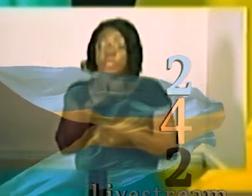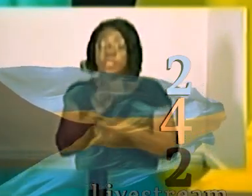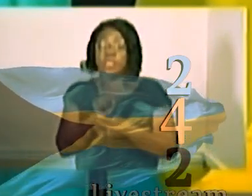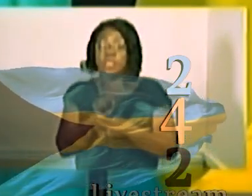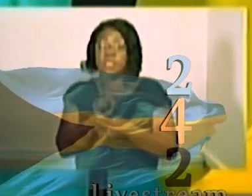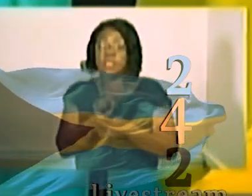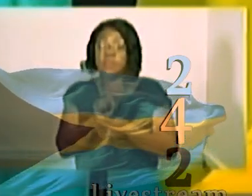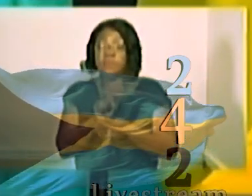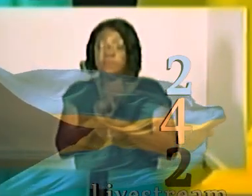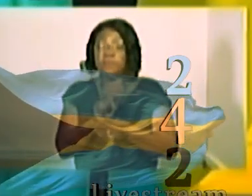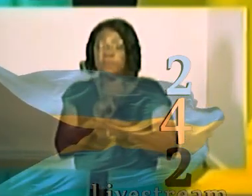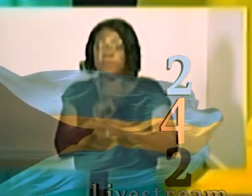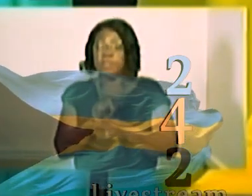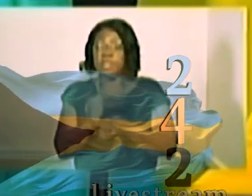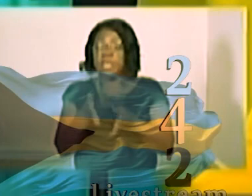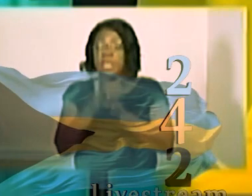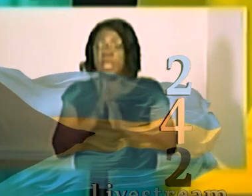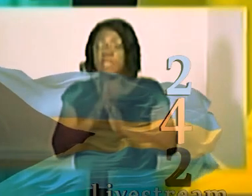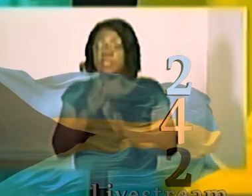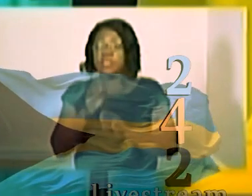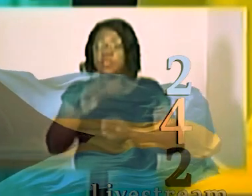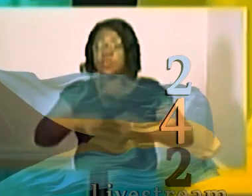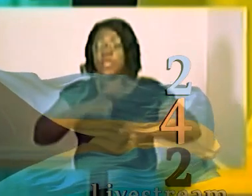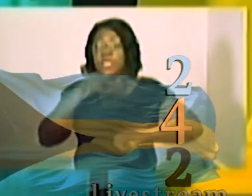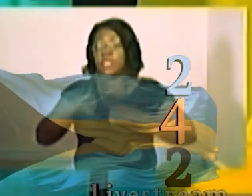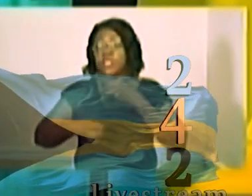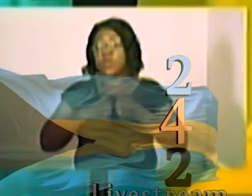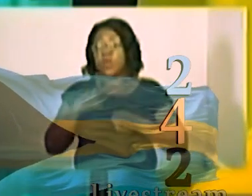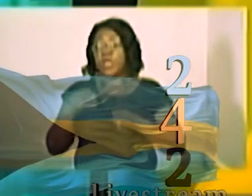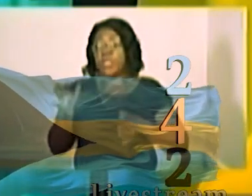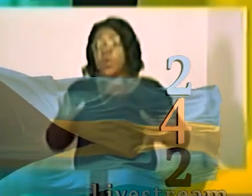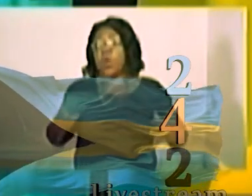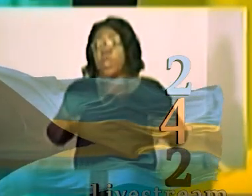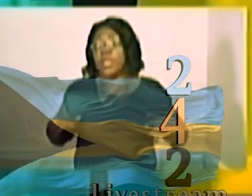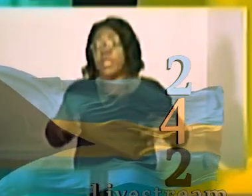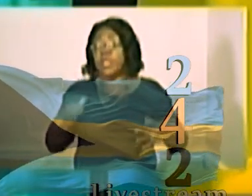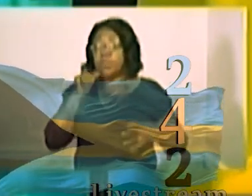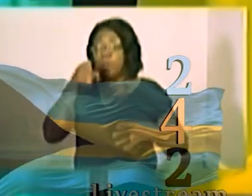and ask you to enjoy the holiday and be safe. Thank you.